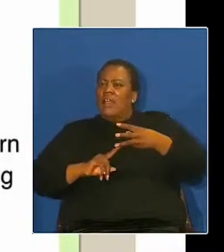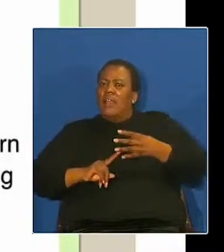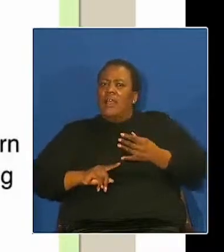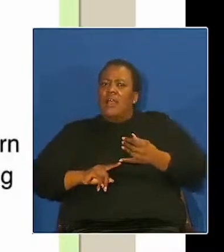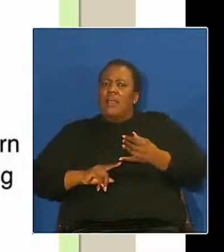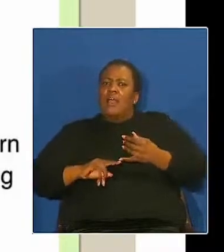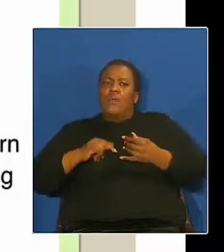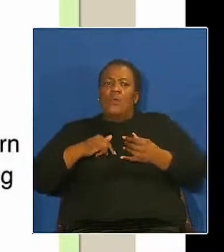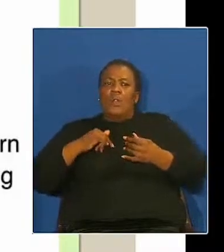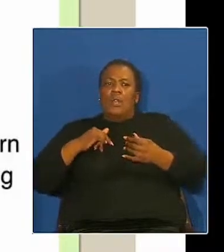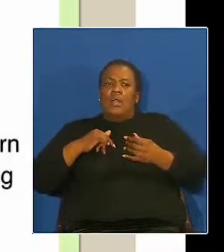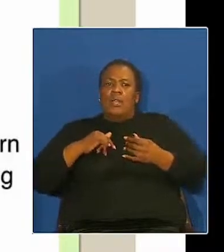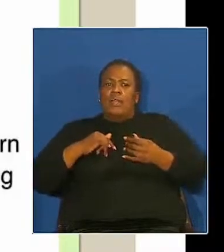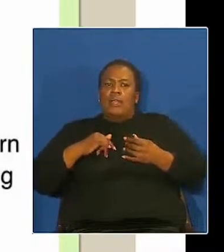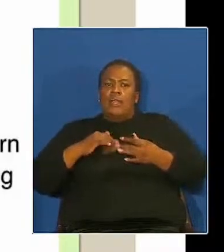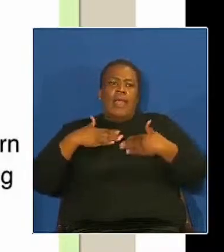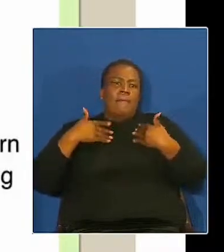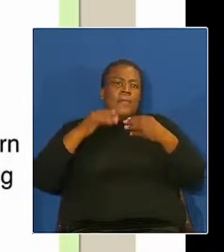the points of